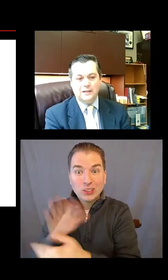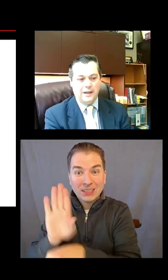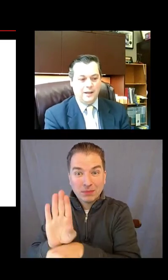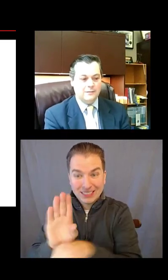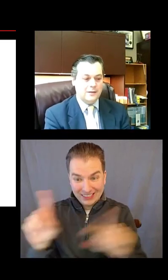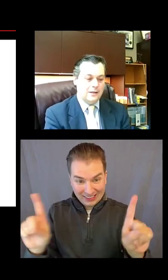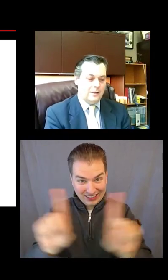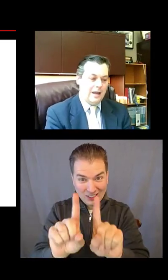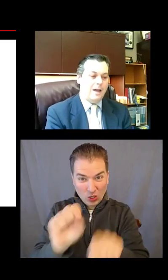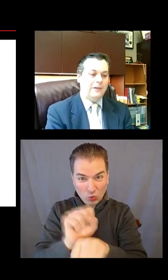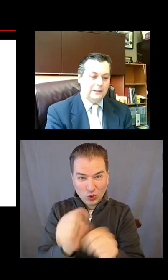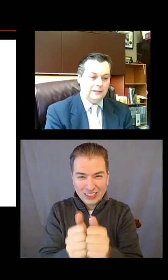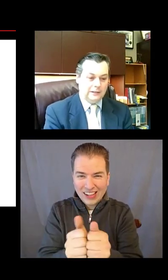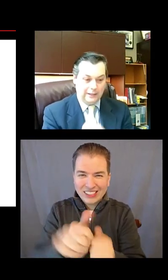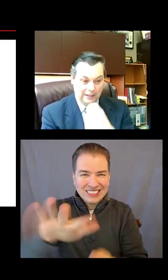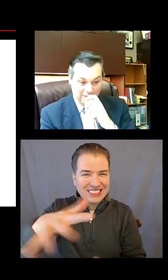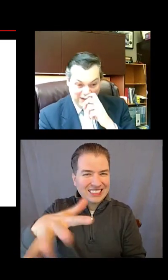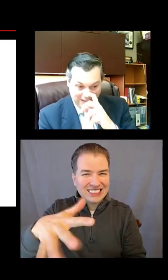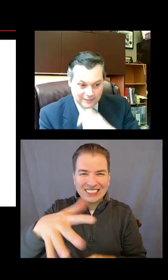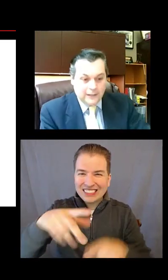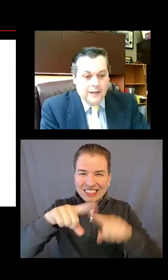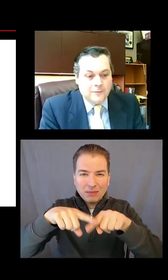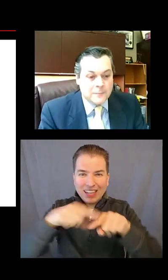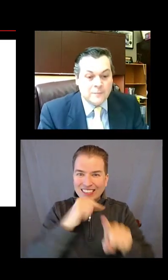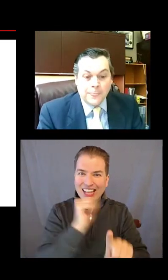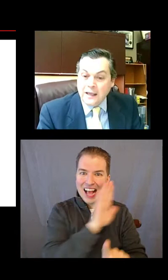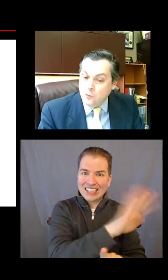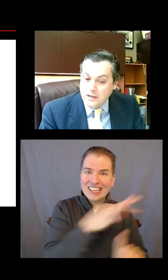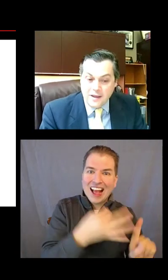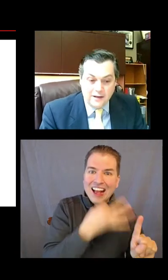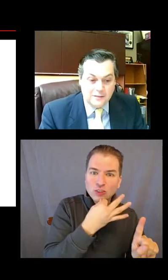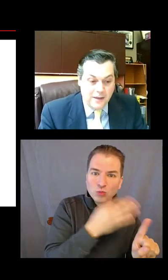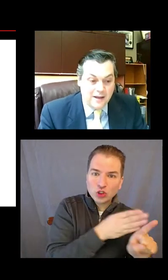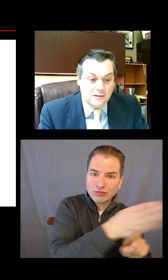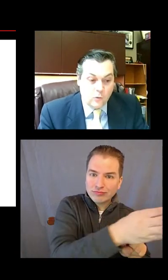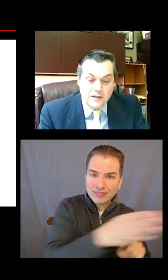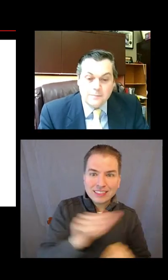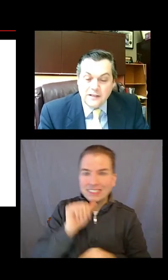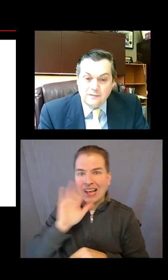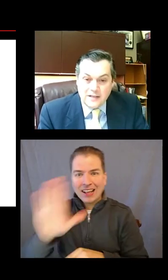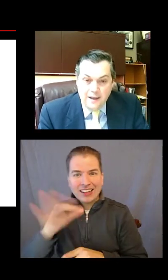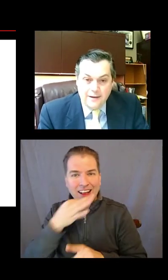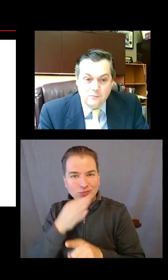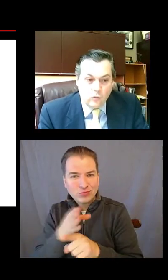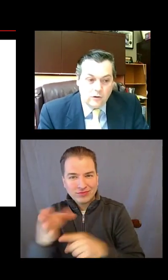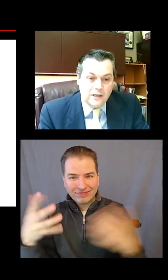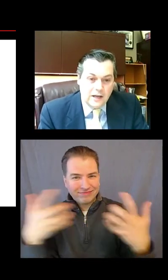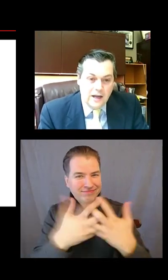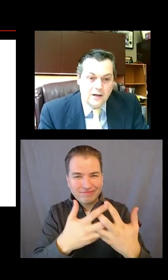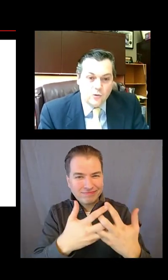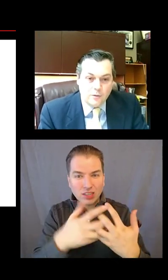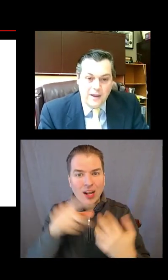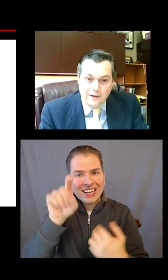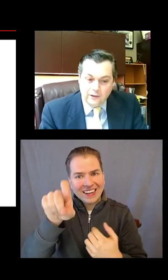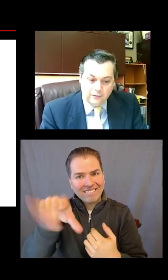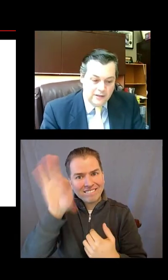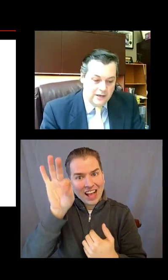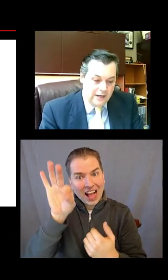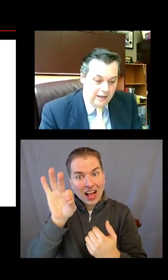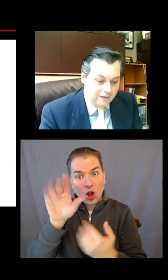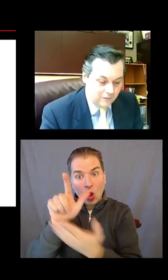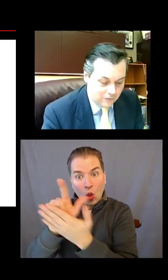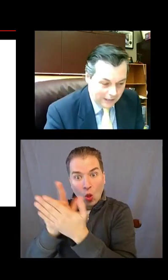that we can competently advise a client, and we may spend quite a bit of time working on your